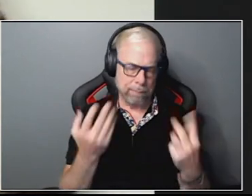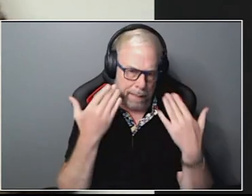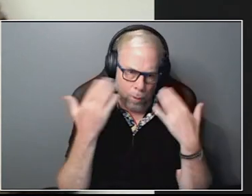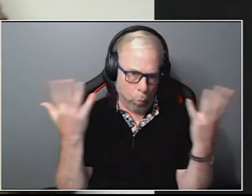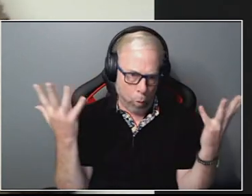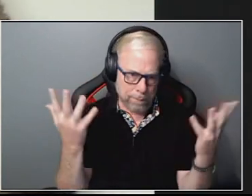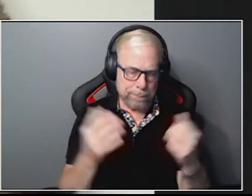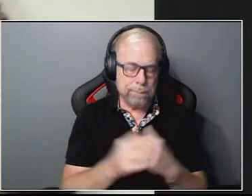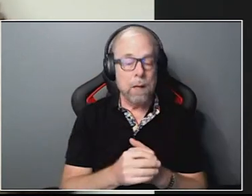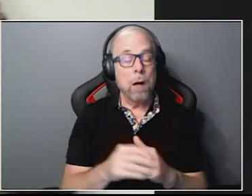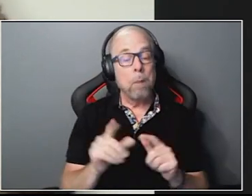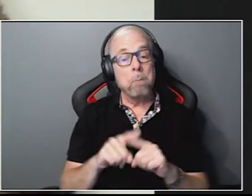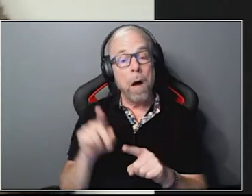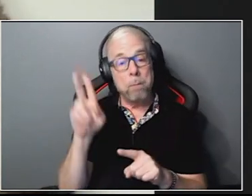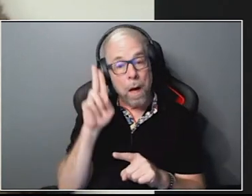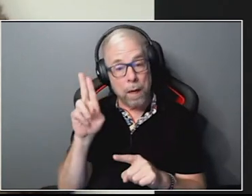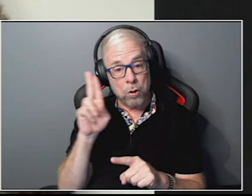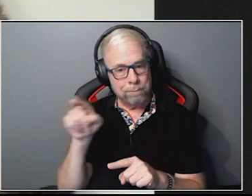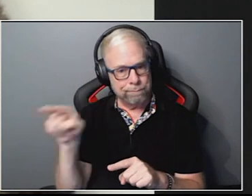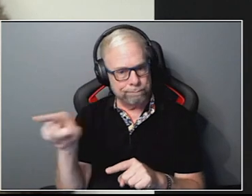when my uncle wasn't paying attention,